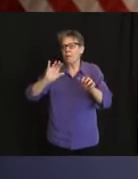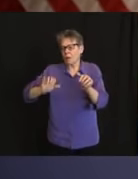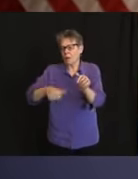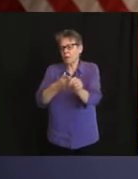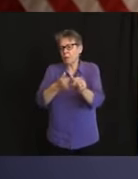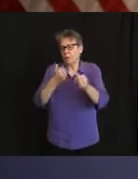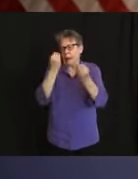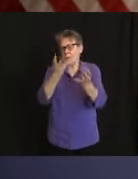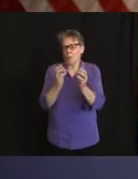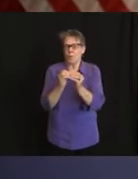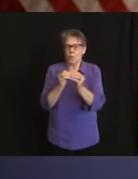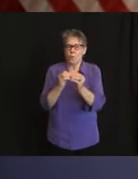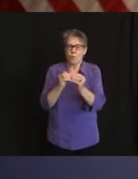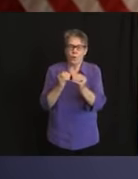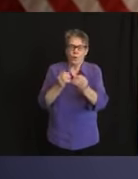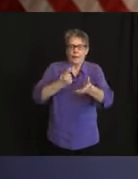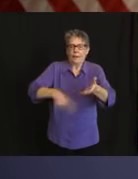Hold on, Matt's coming around here.